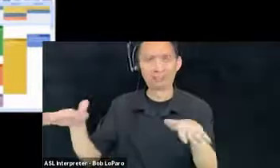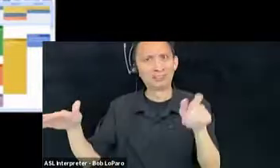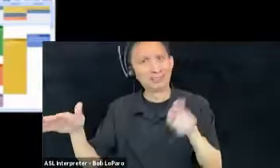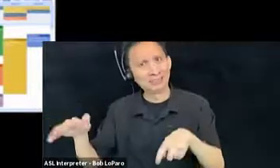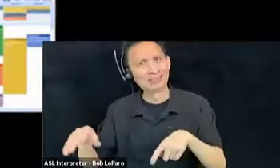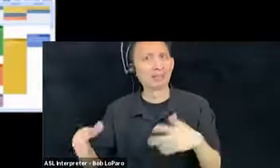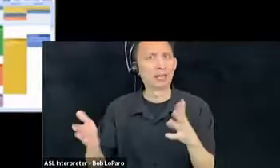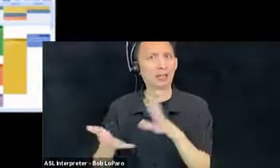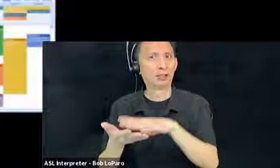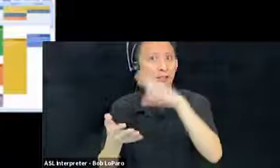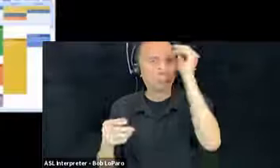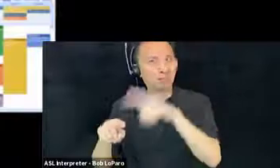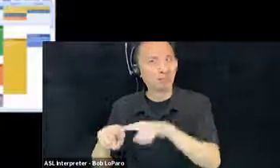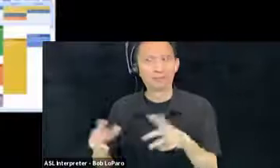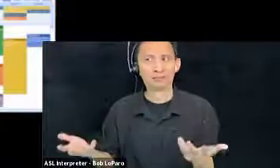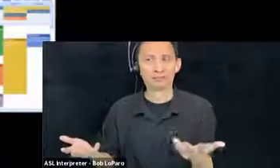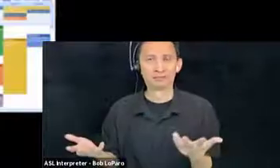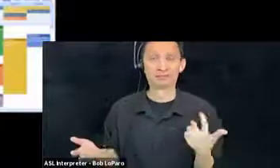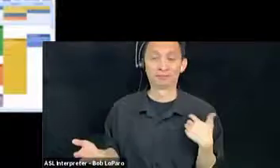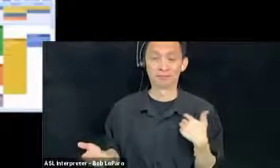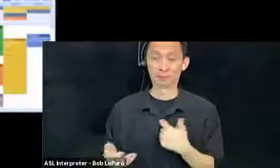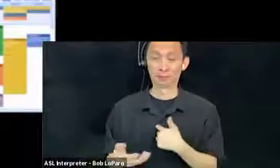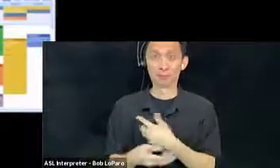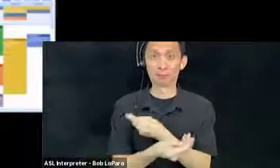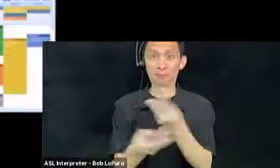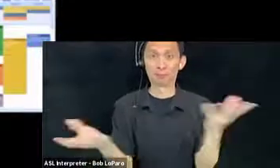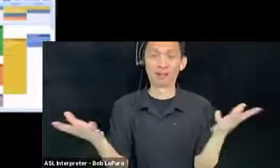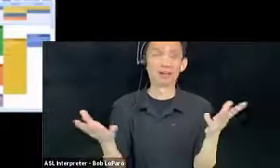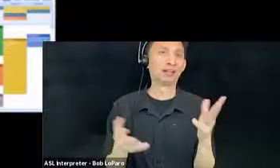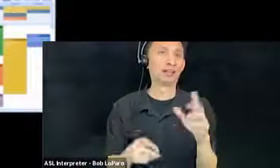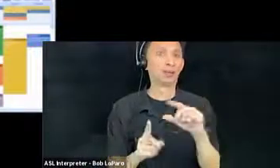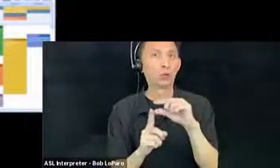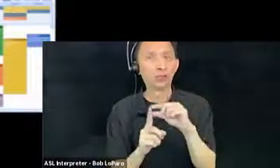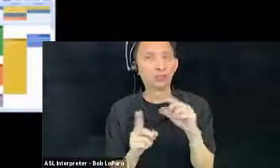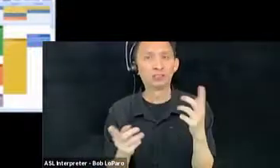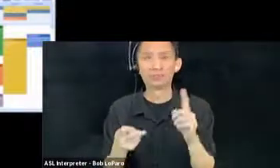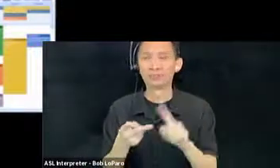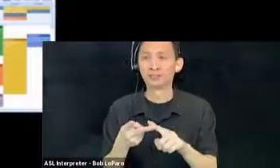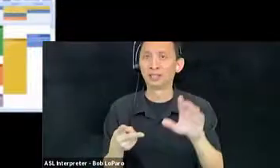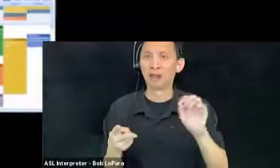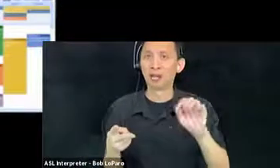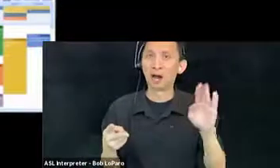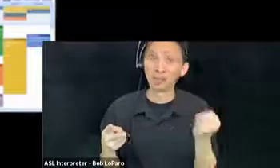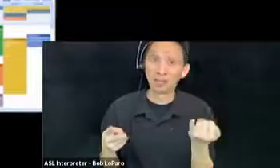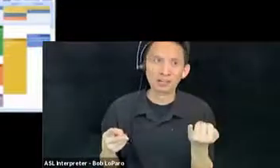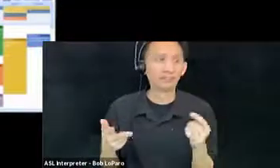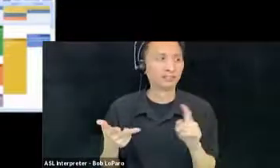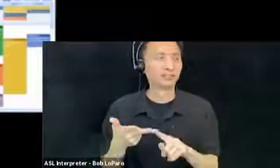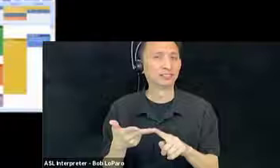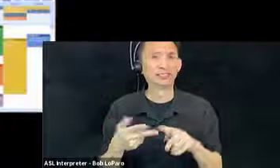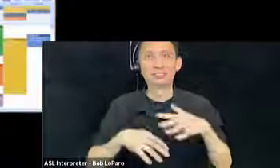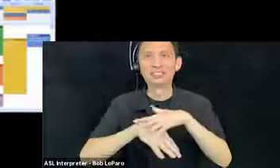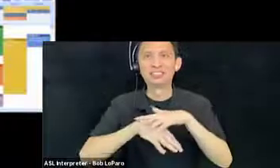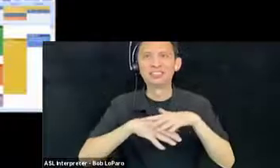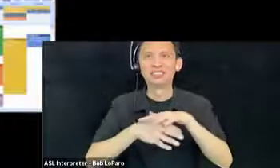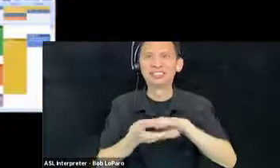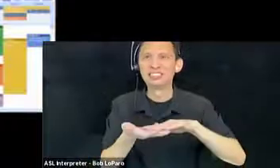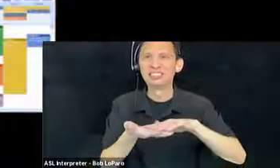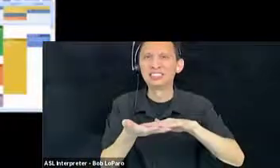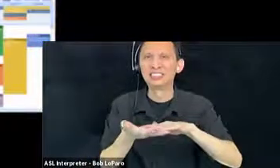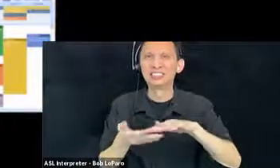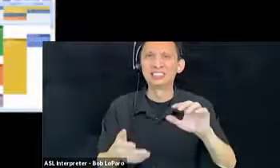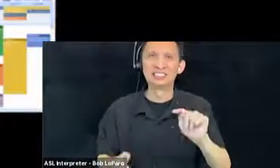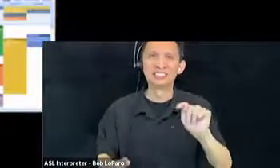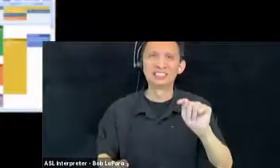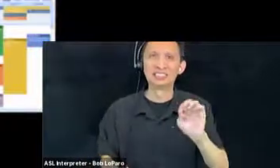to provide objects, words, textures, things that will help increase the understanding of what's going on throughout their day and